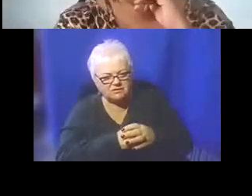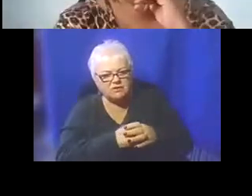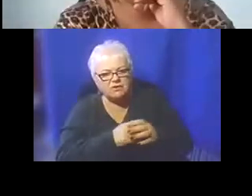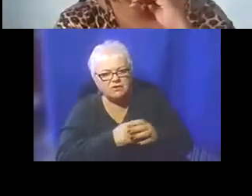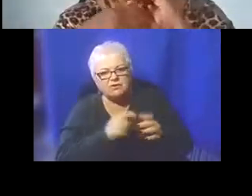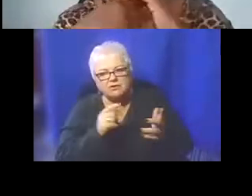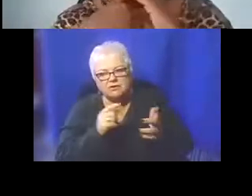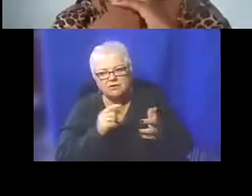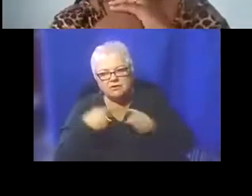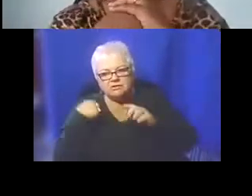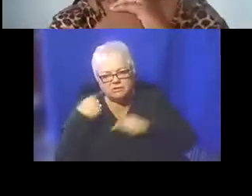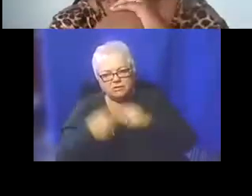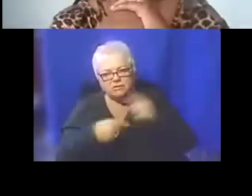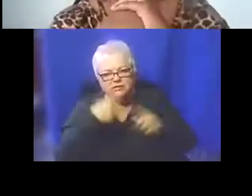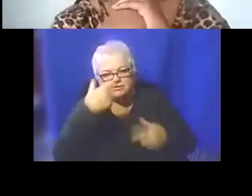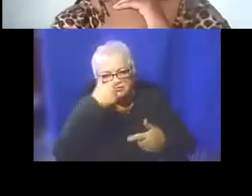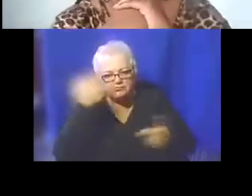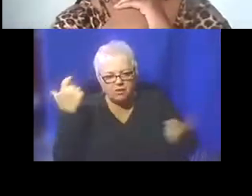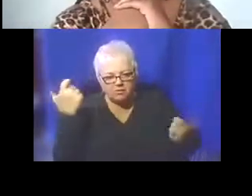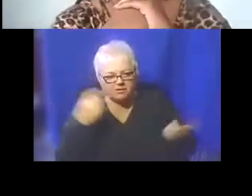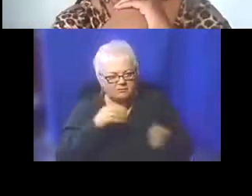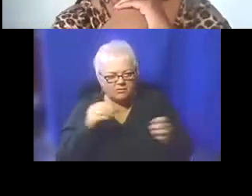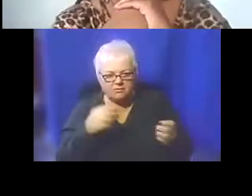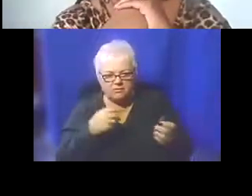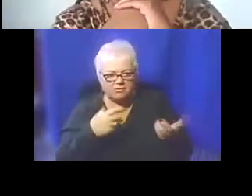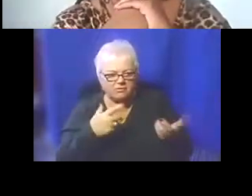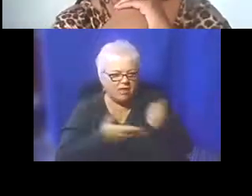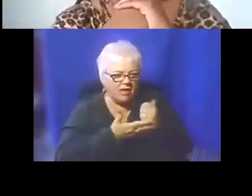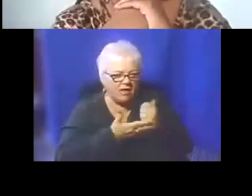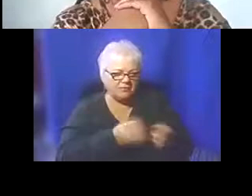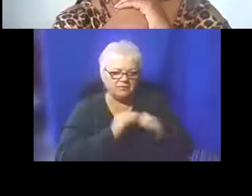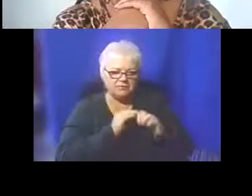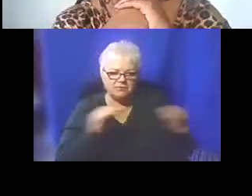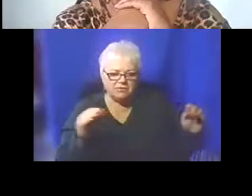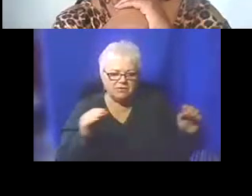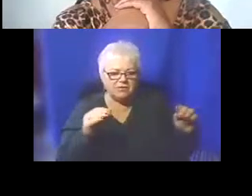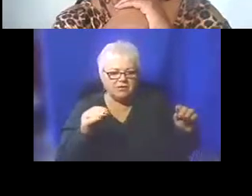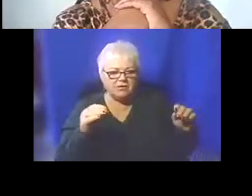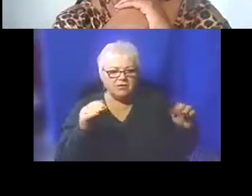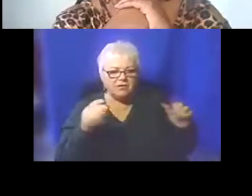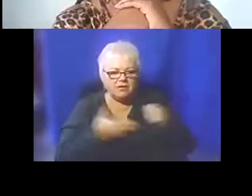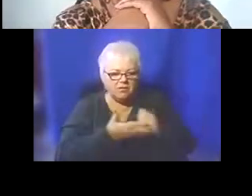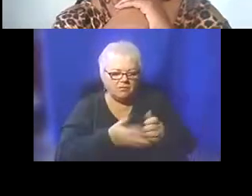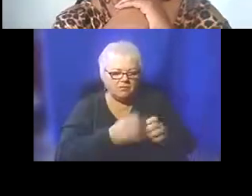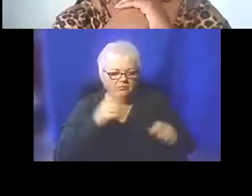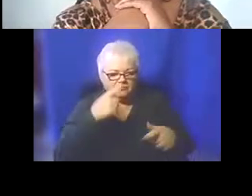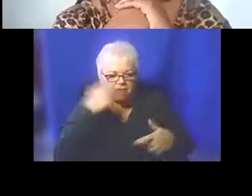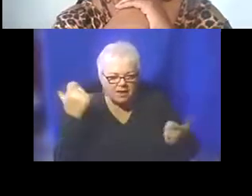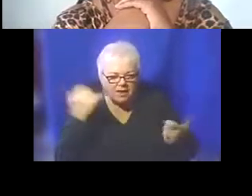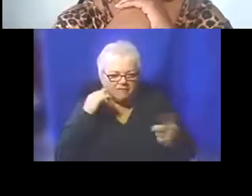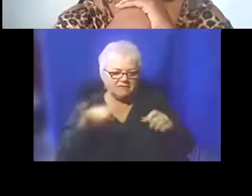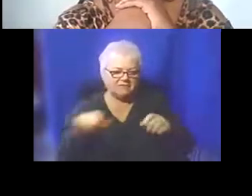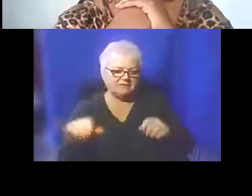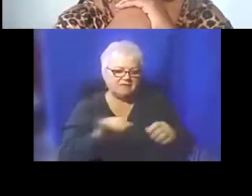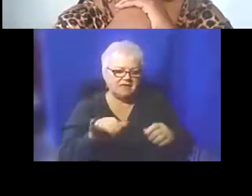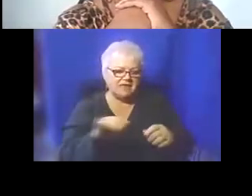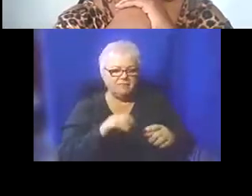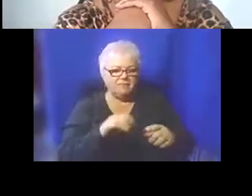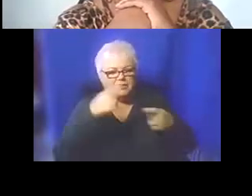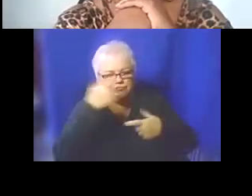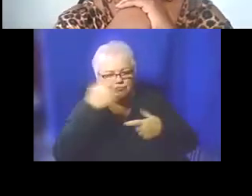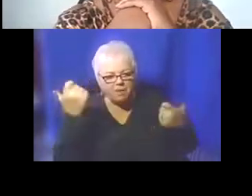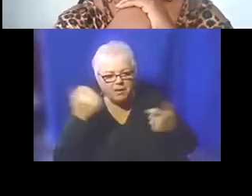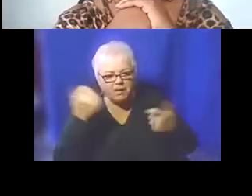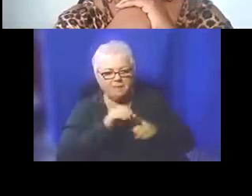years of trauma, no help, freed, no help, more trauma. If it's a sustained trauma, then the impact of that